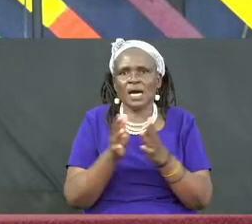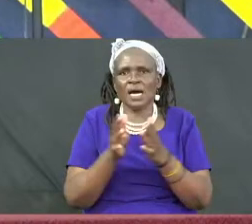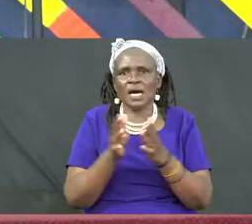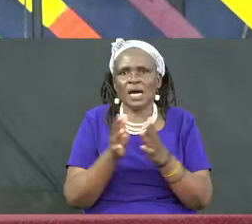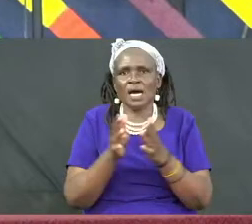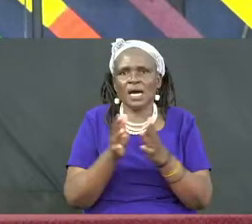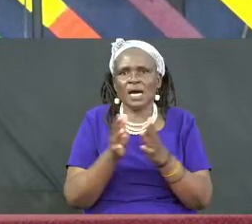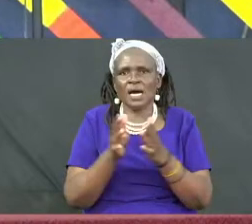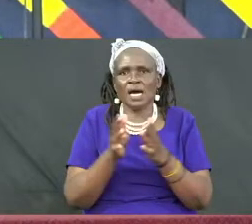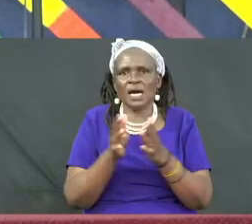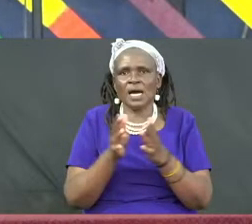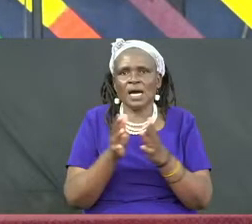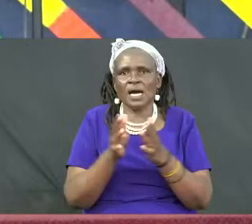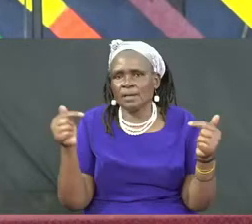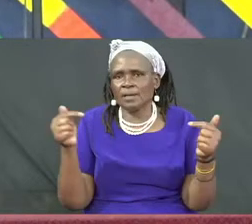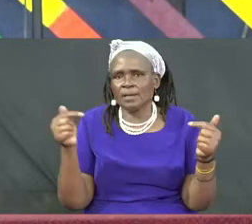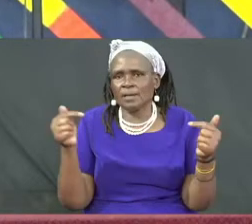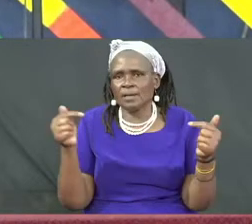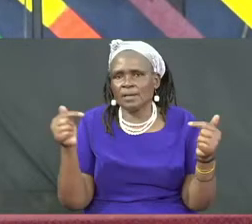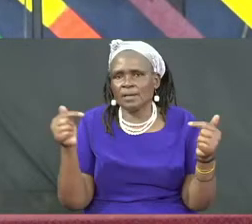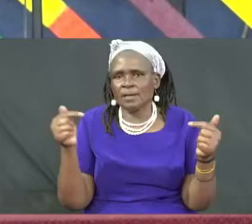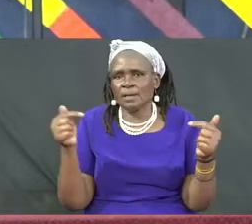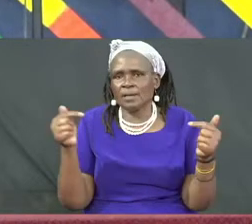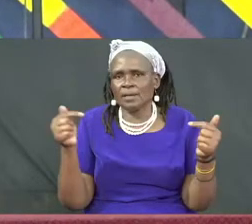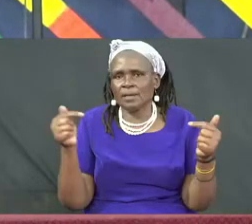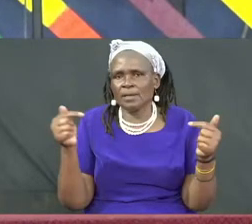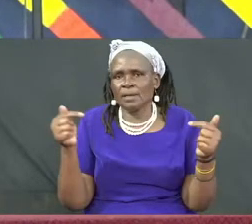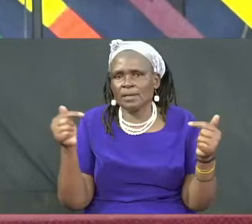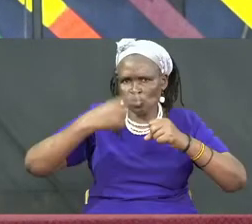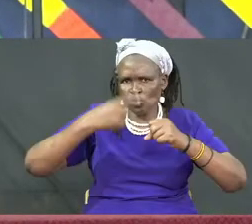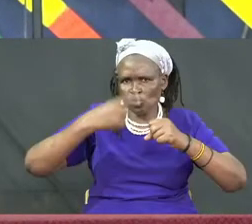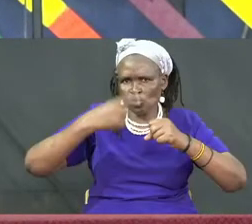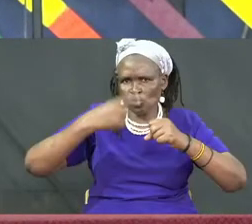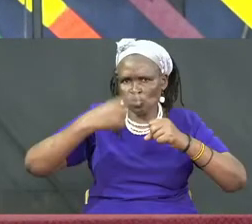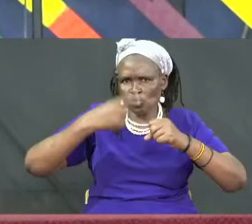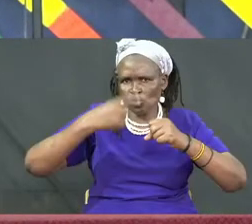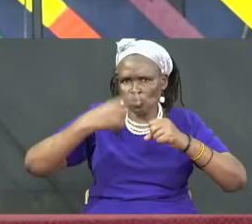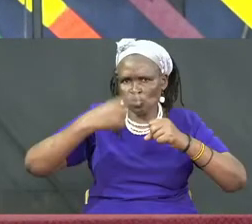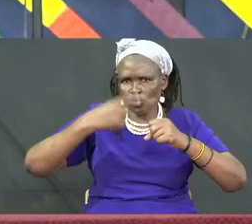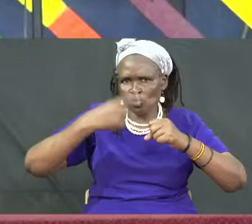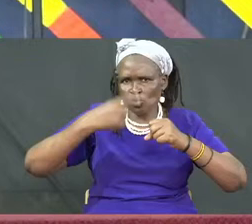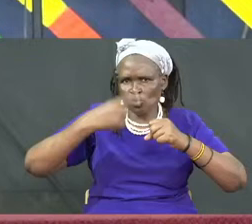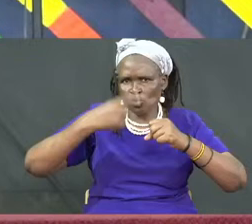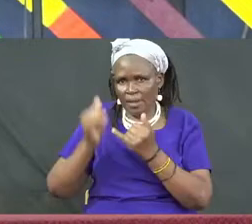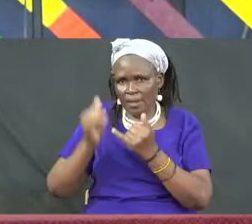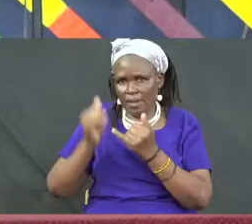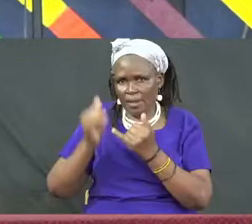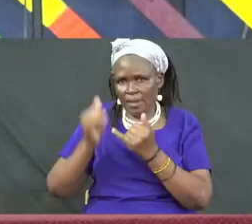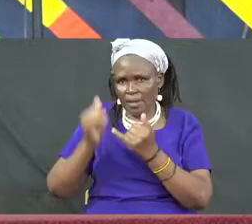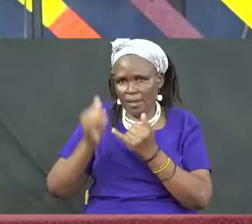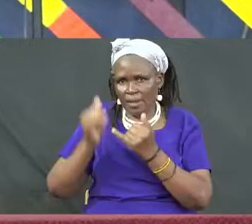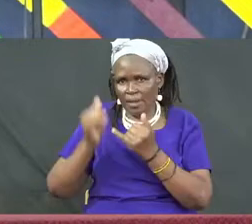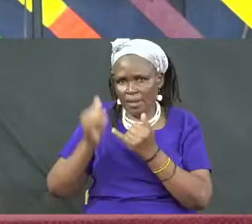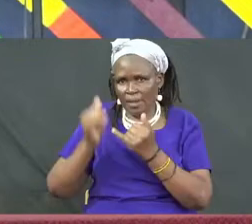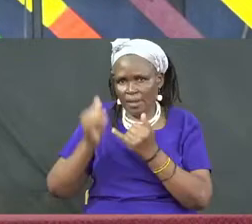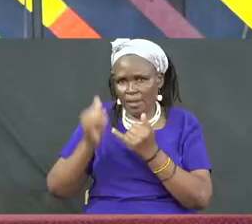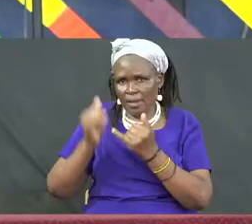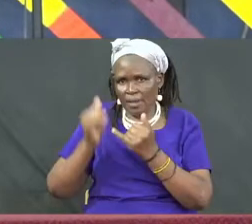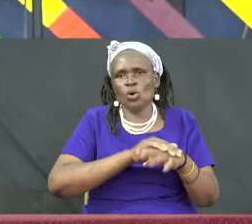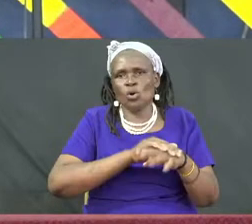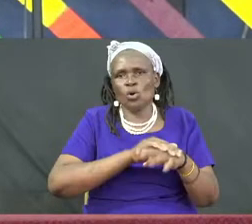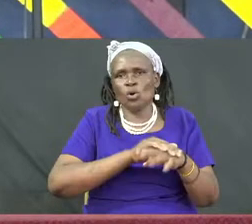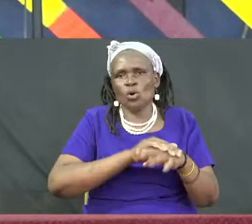internal enemies. They were able to succeed on one end, but fail on the